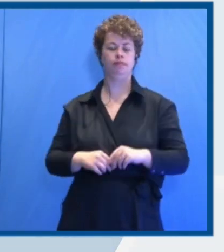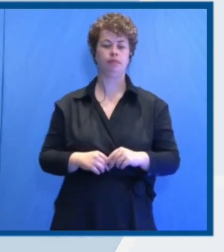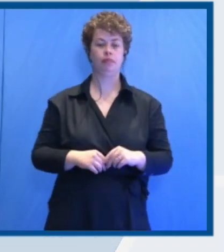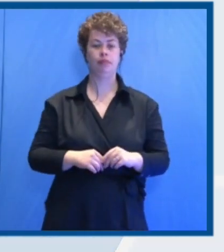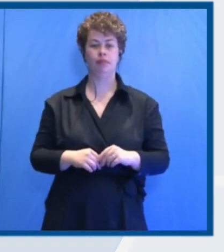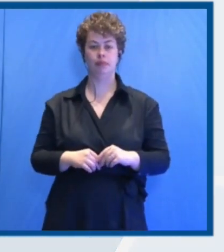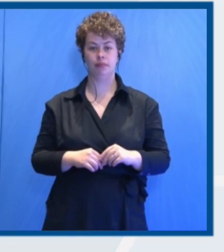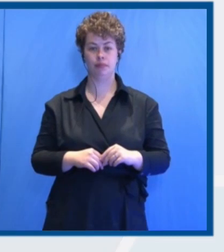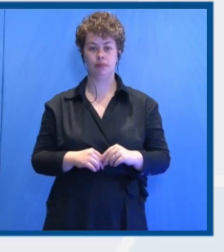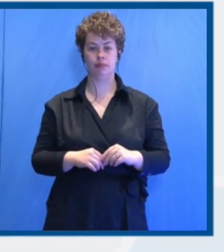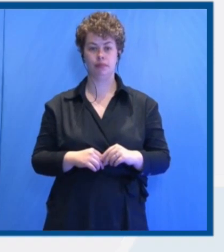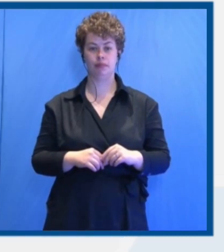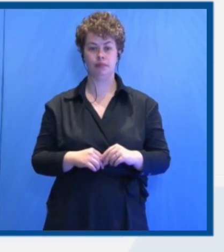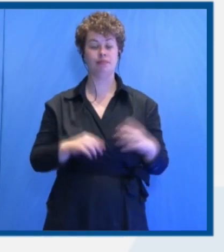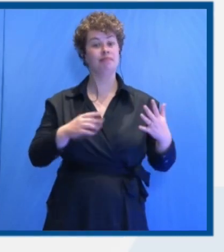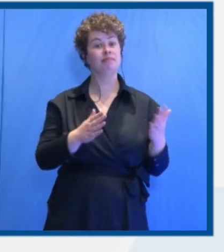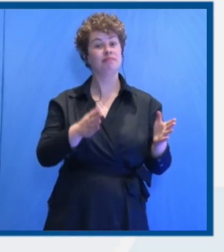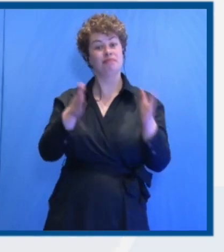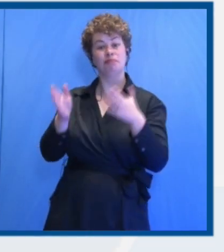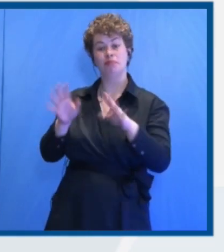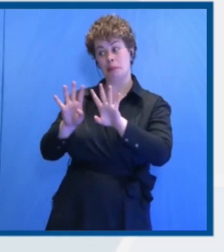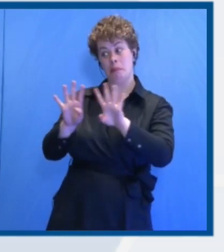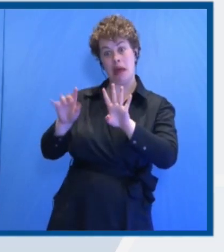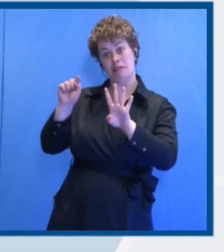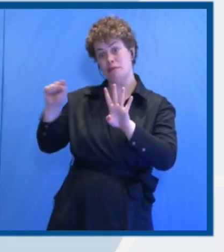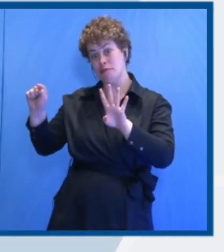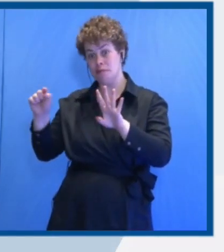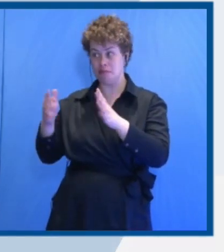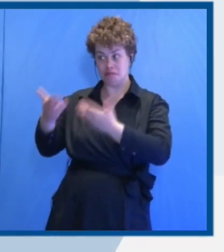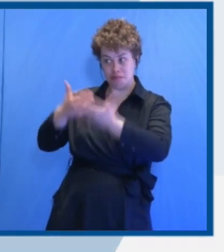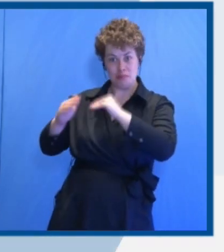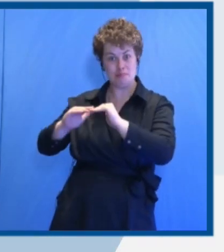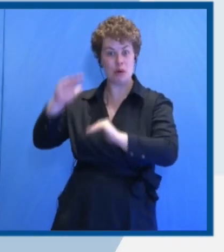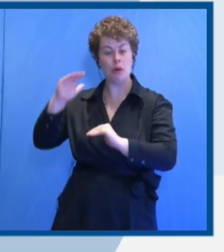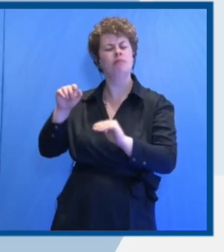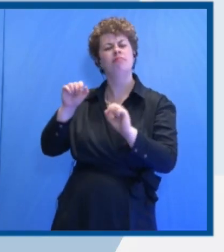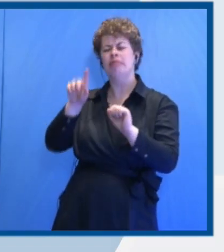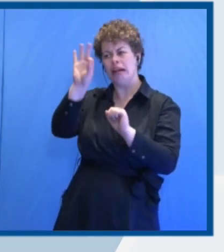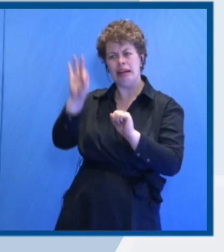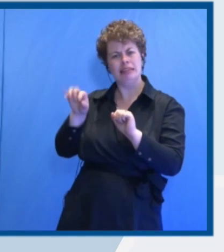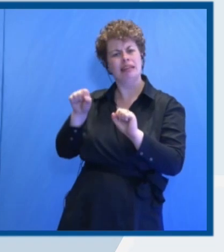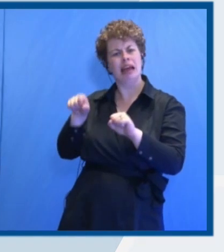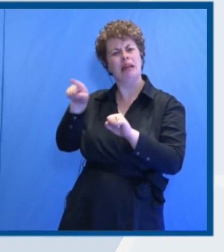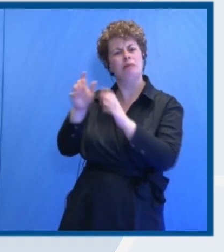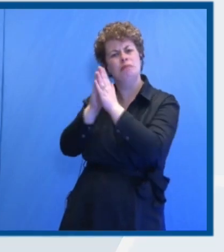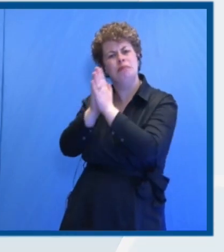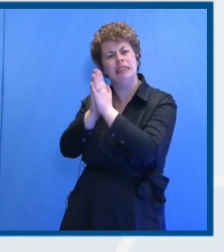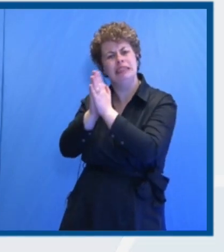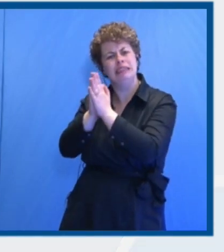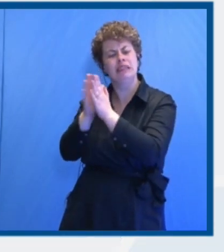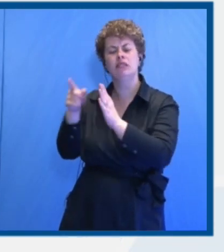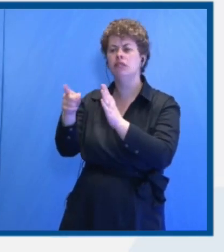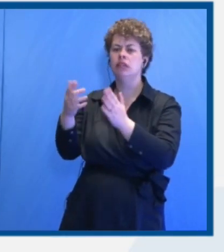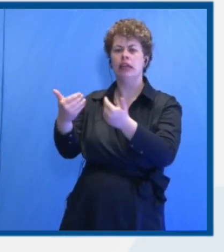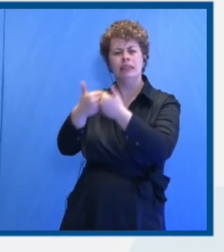welcome our other panel speakers that are going to tell us, if you can please describe the progress which has been made in the field